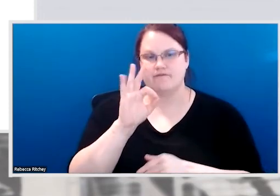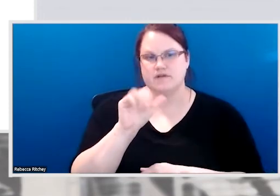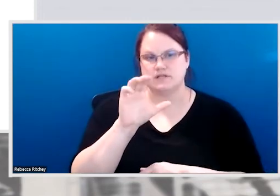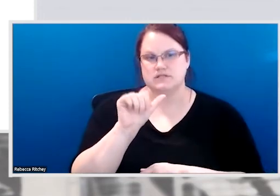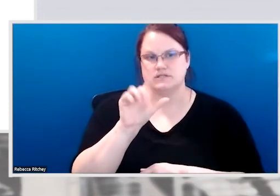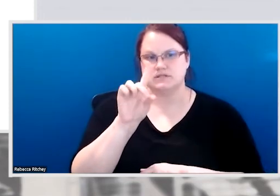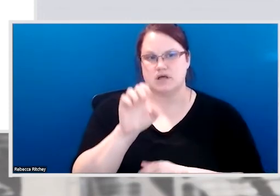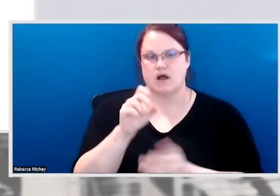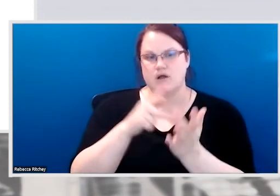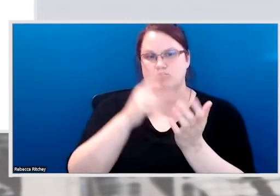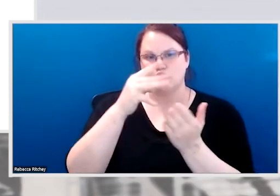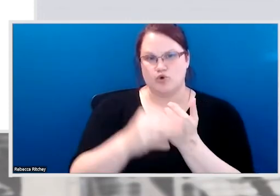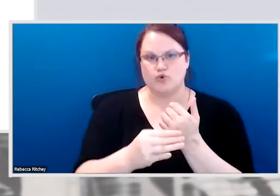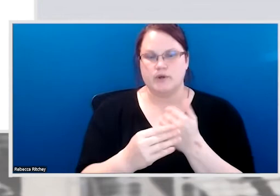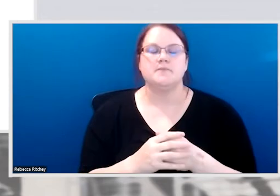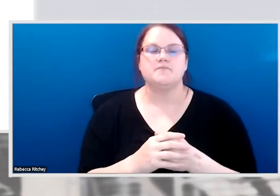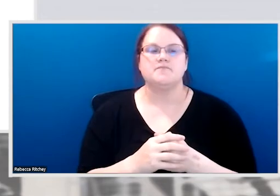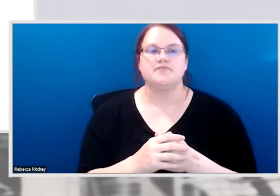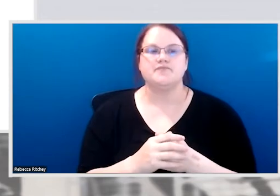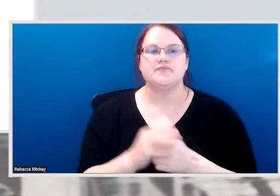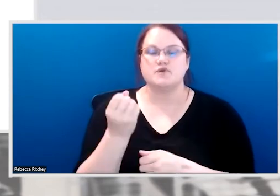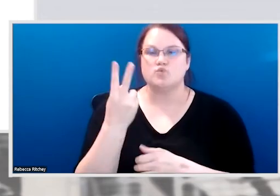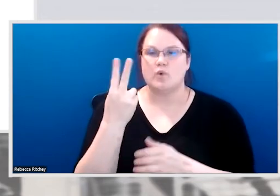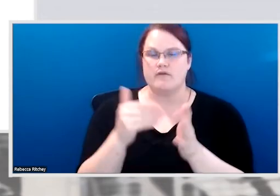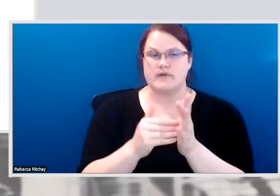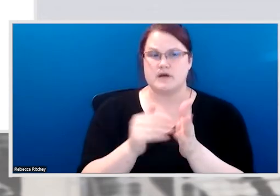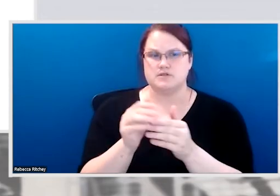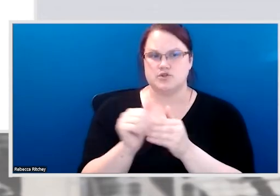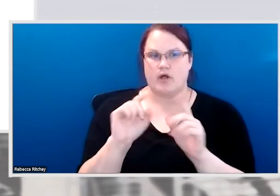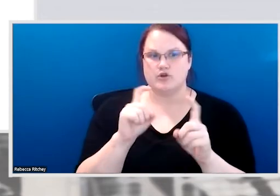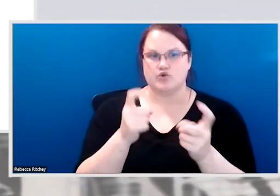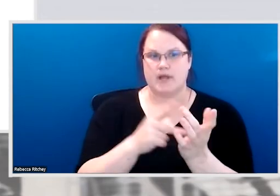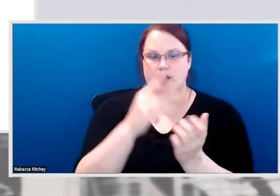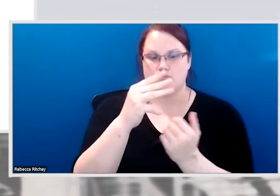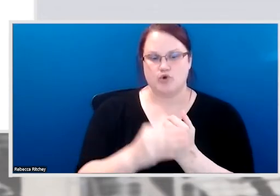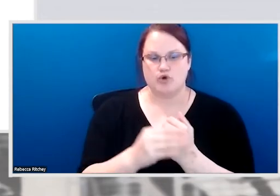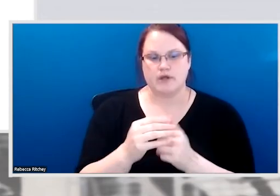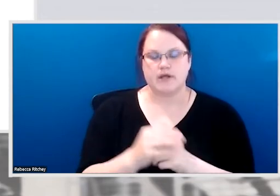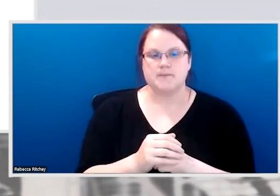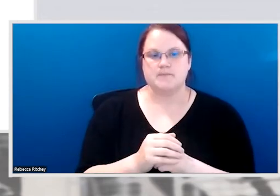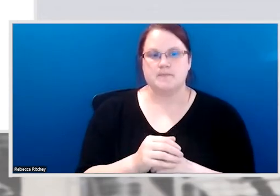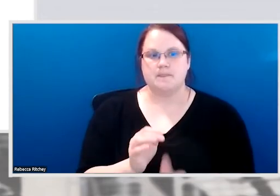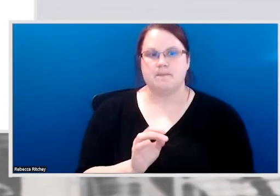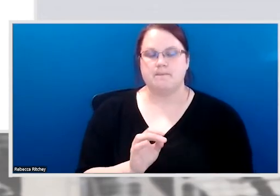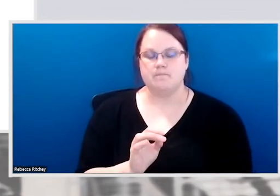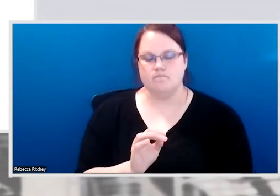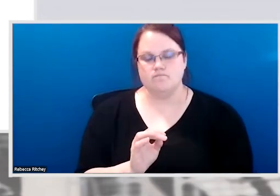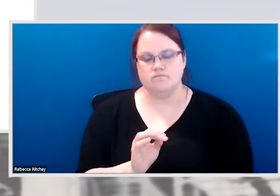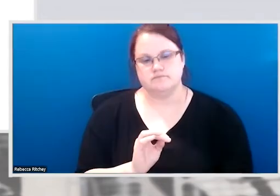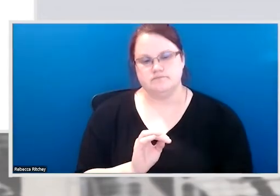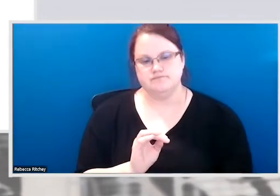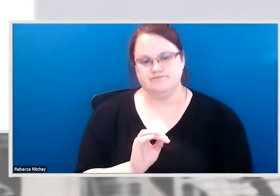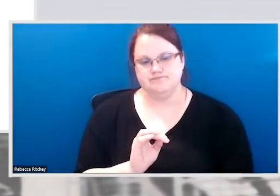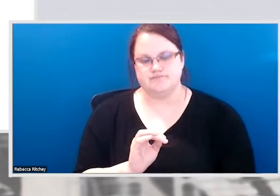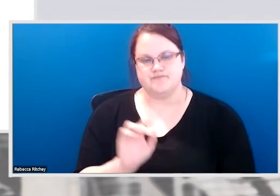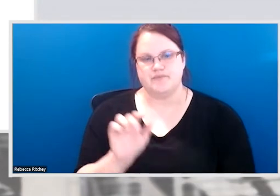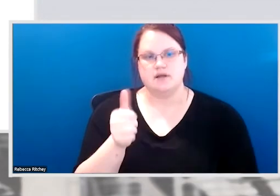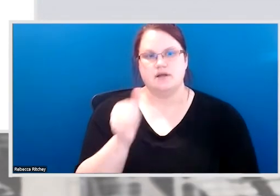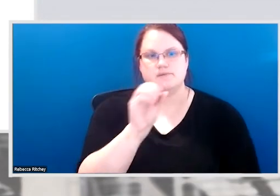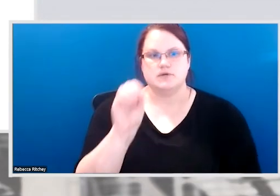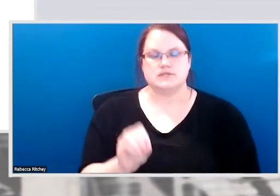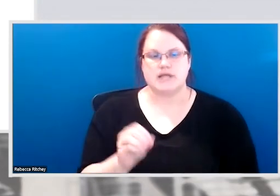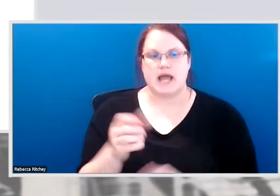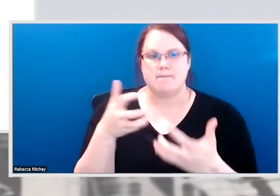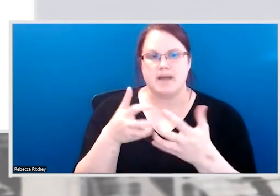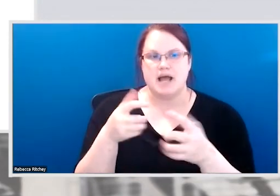a $12,000 grant program where we just ask for a 10% match from the